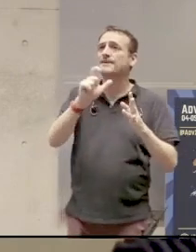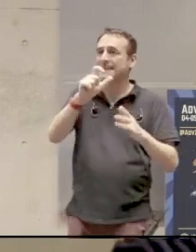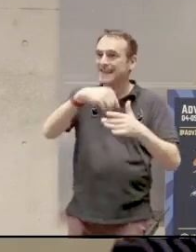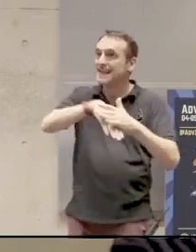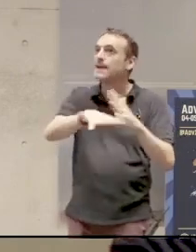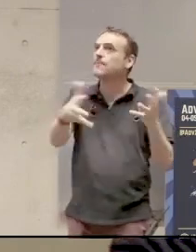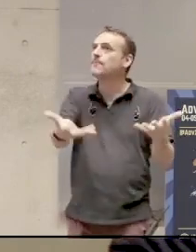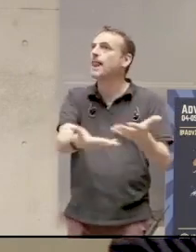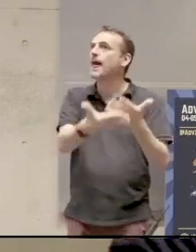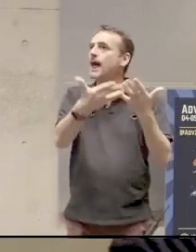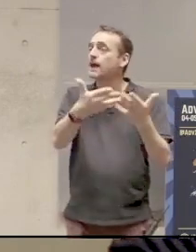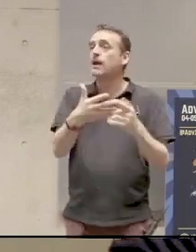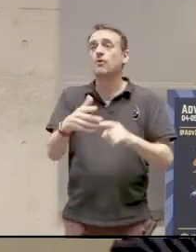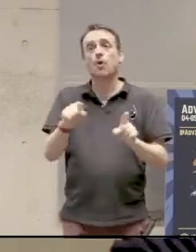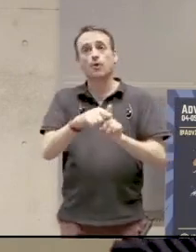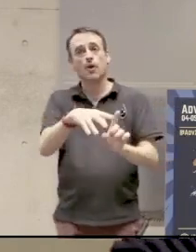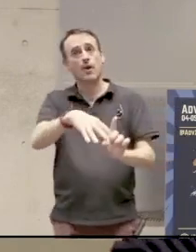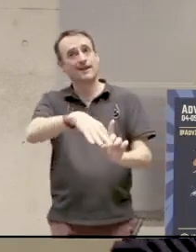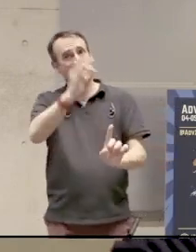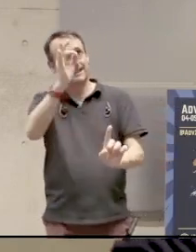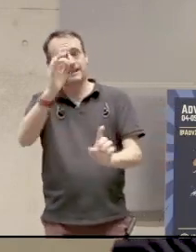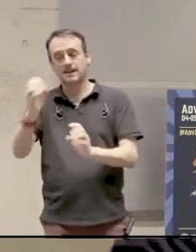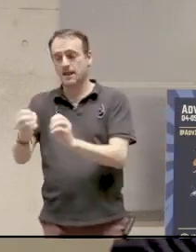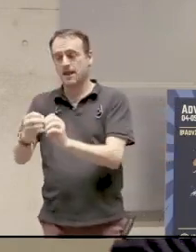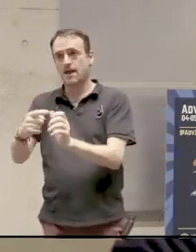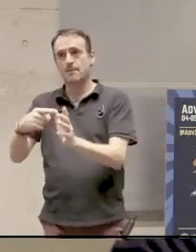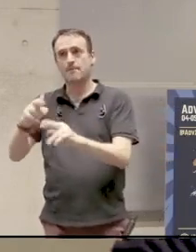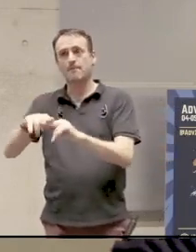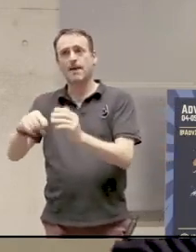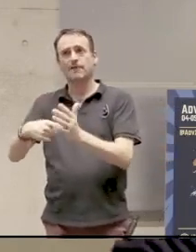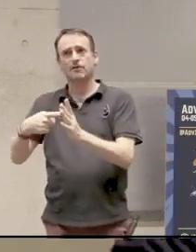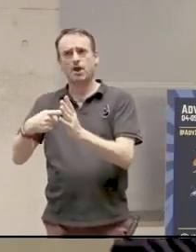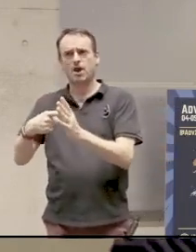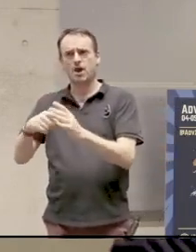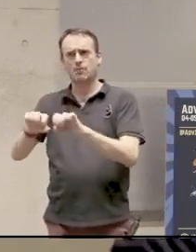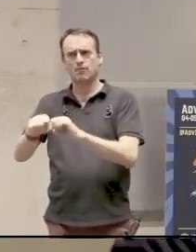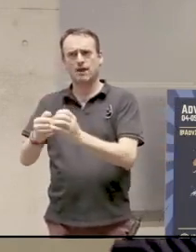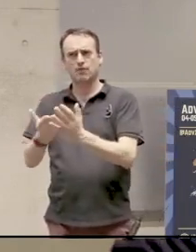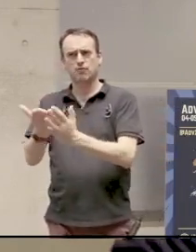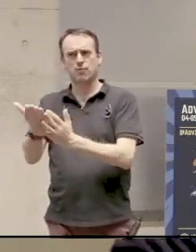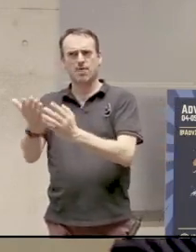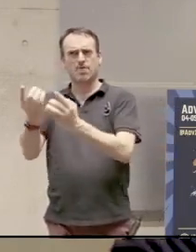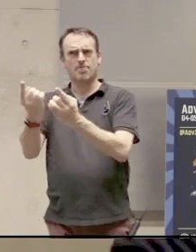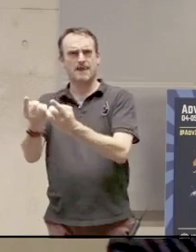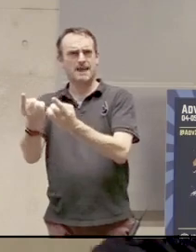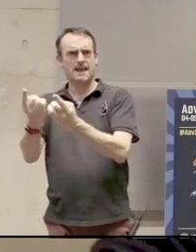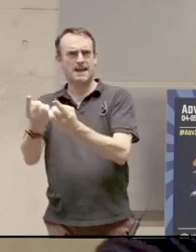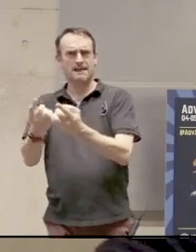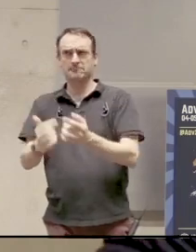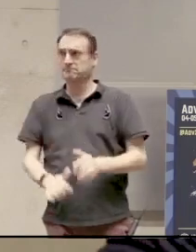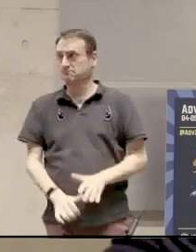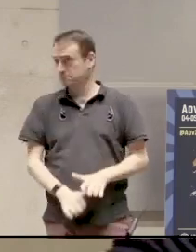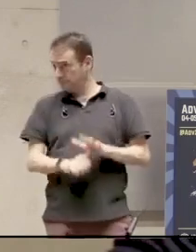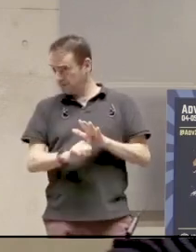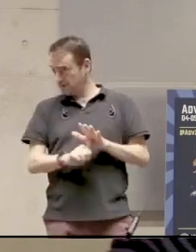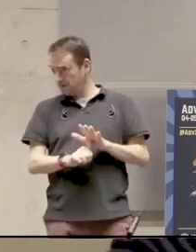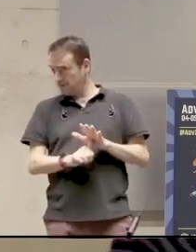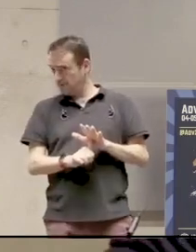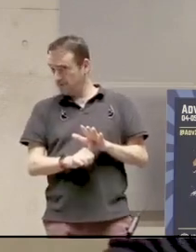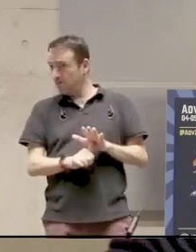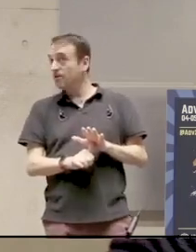the BAFTA breakthrough thing, which is very impressive. Yeah,